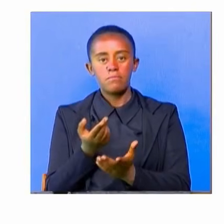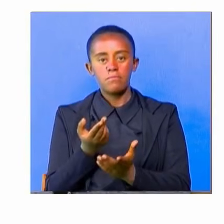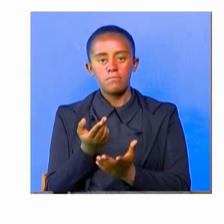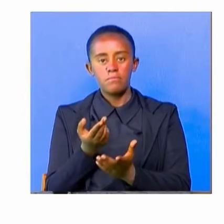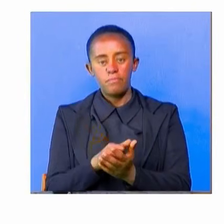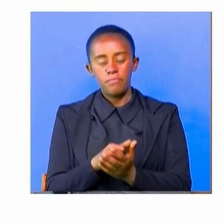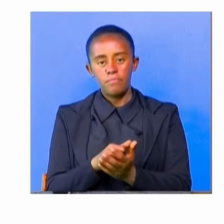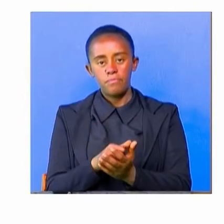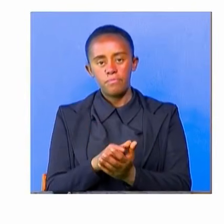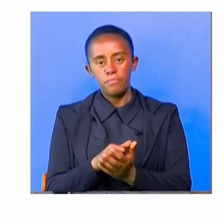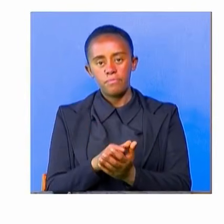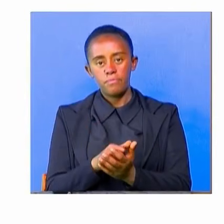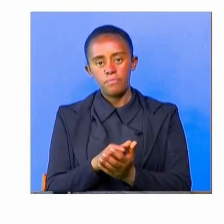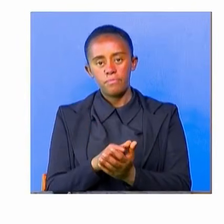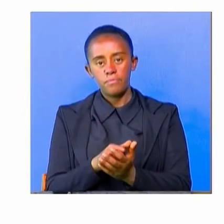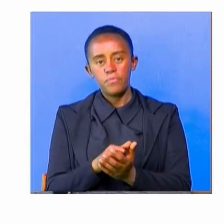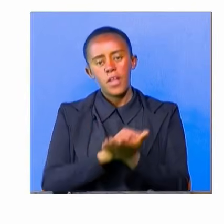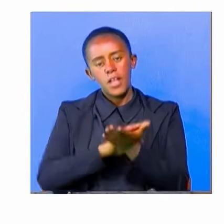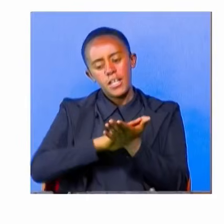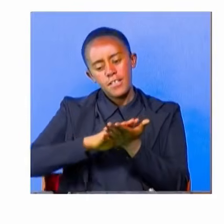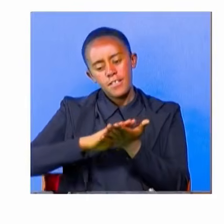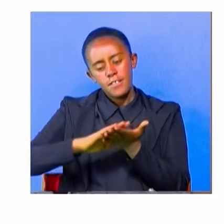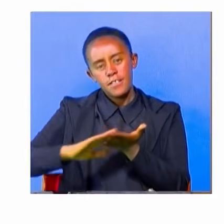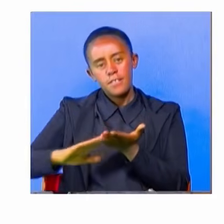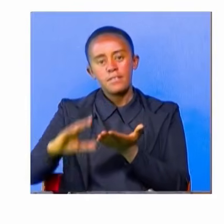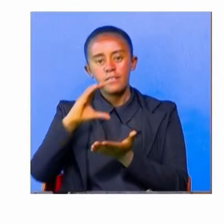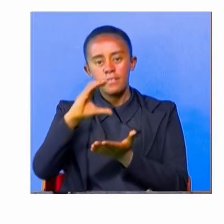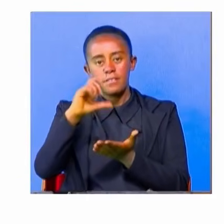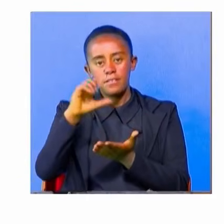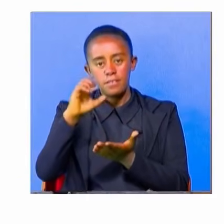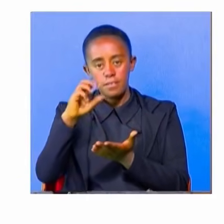cleans a room.